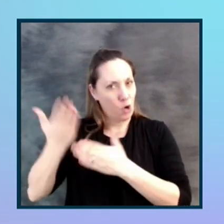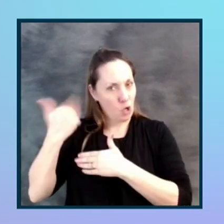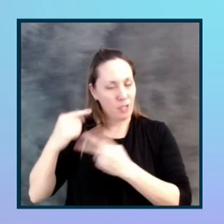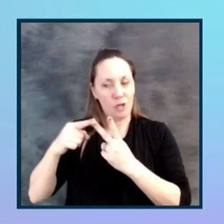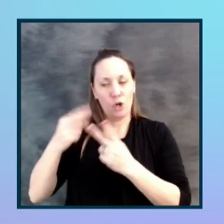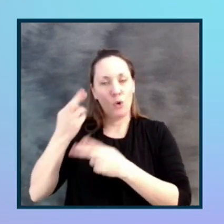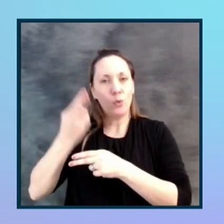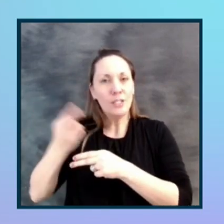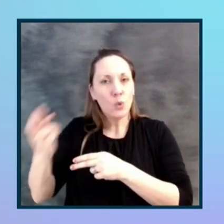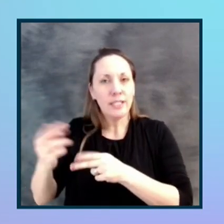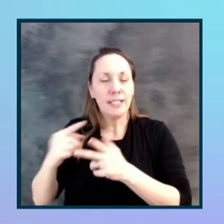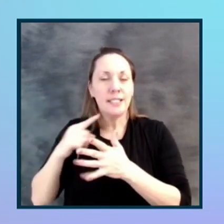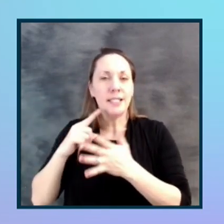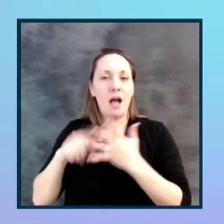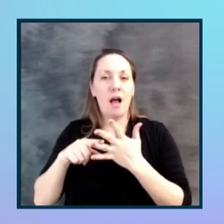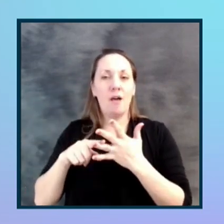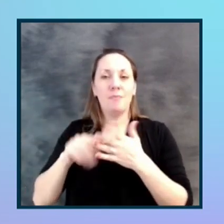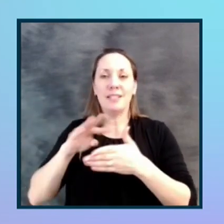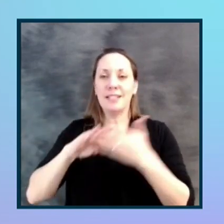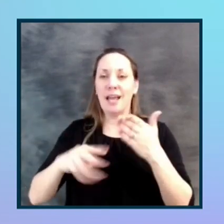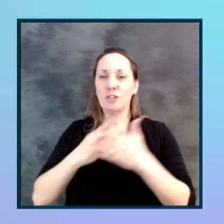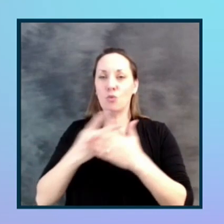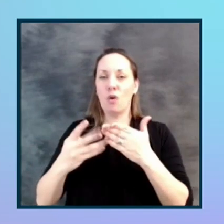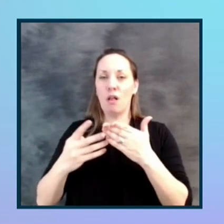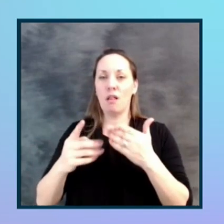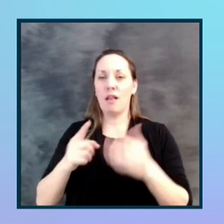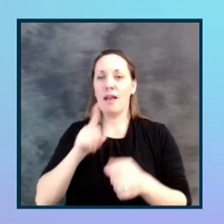resources, schedule, and commitments?